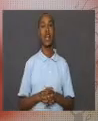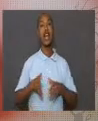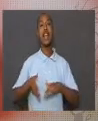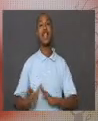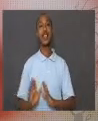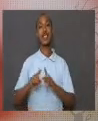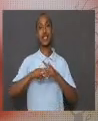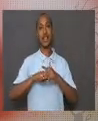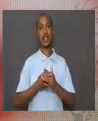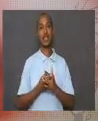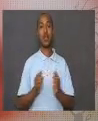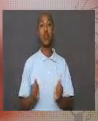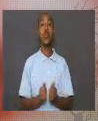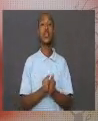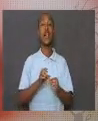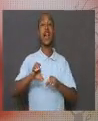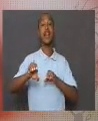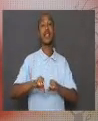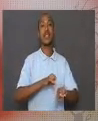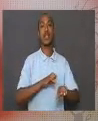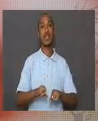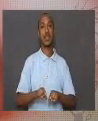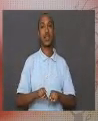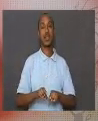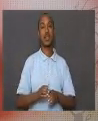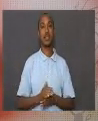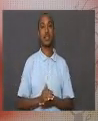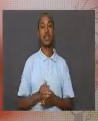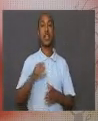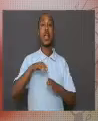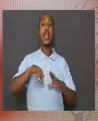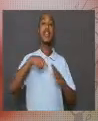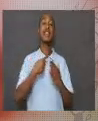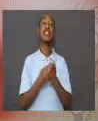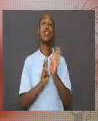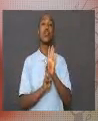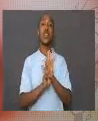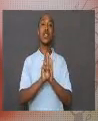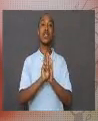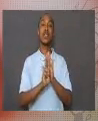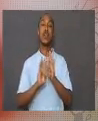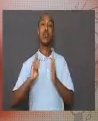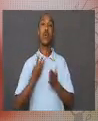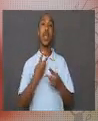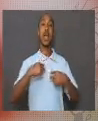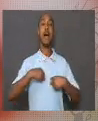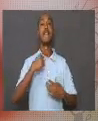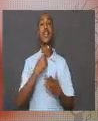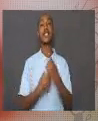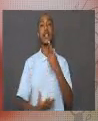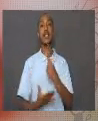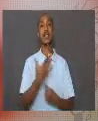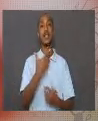Let us start with an activity. In this unit, we have